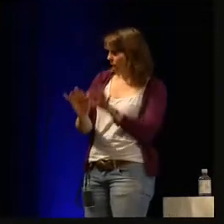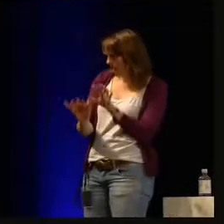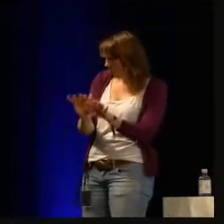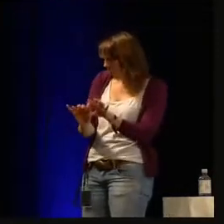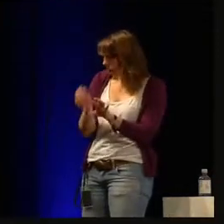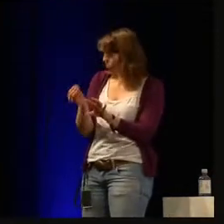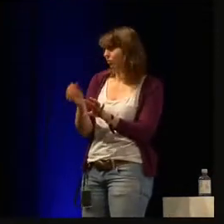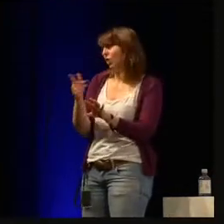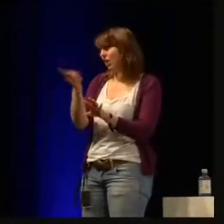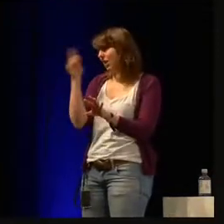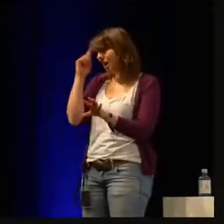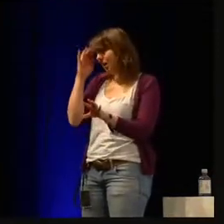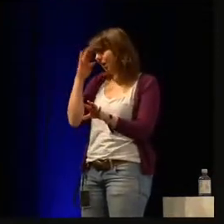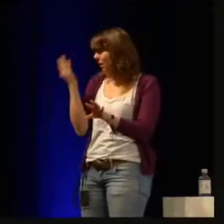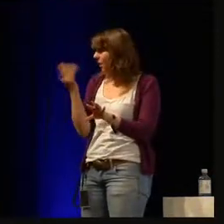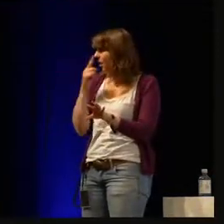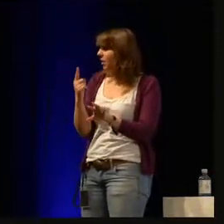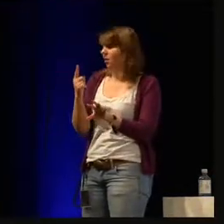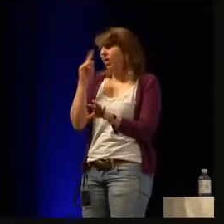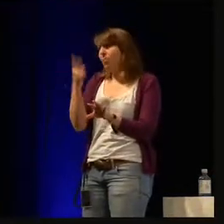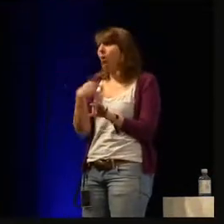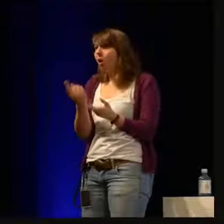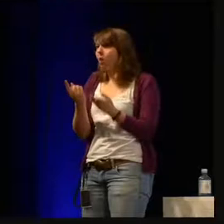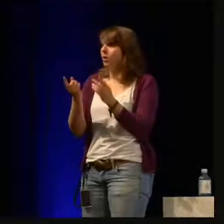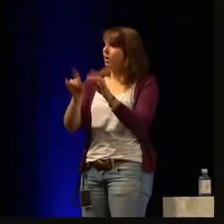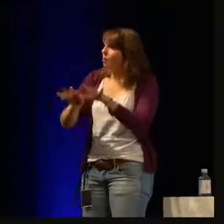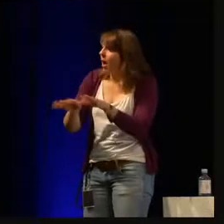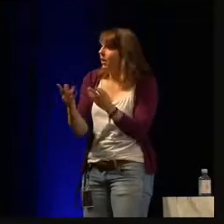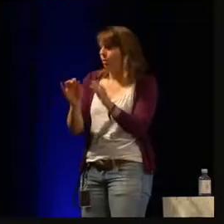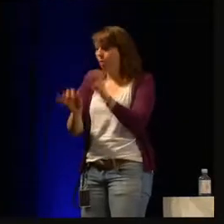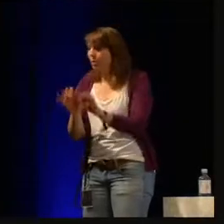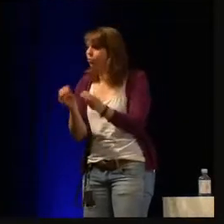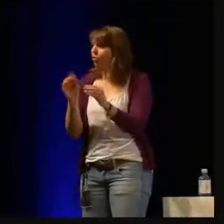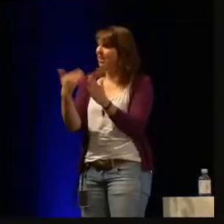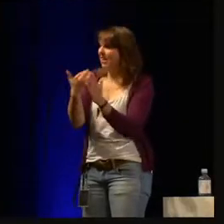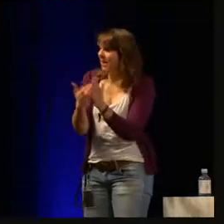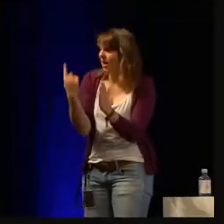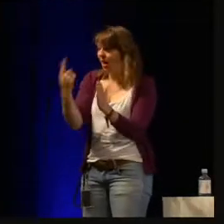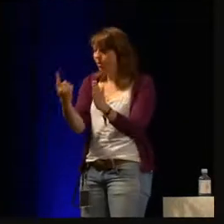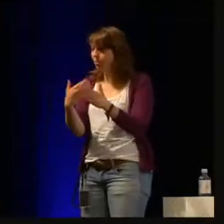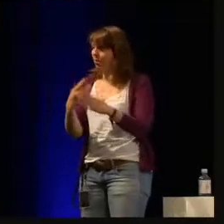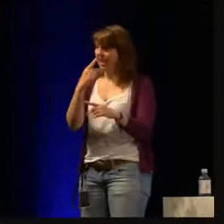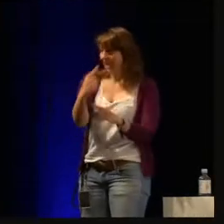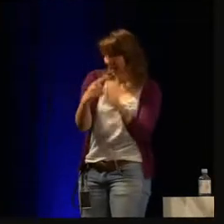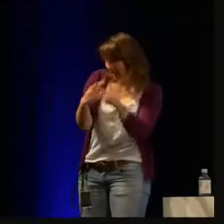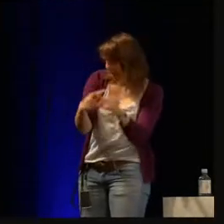learning. The first imperative programming is basically what everyone would think of